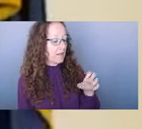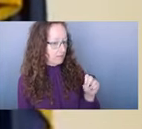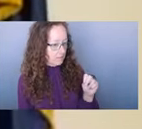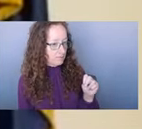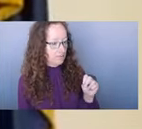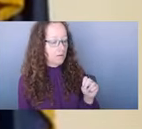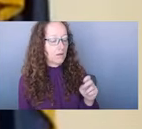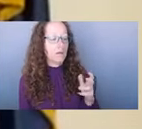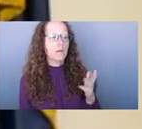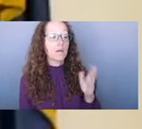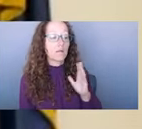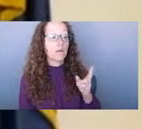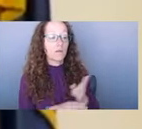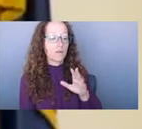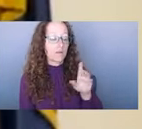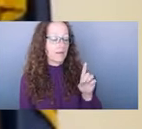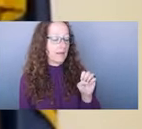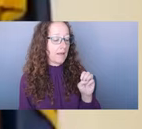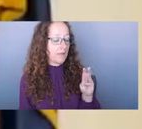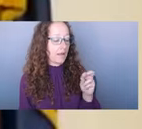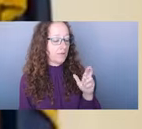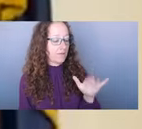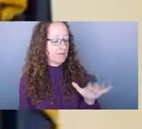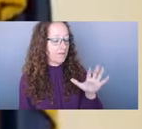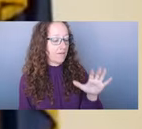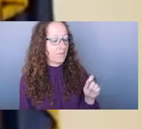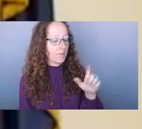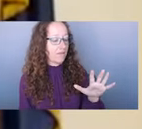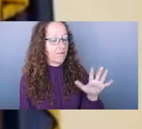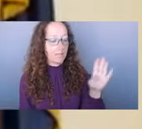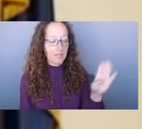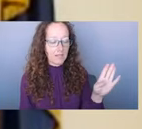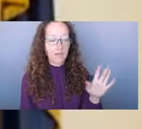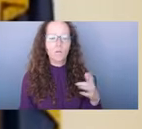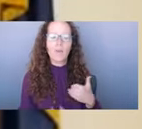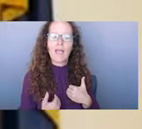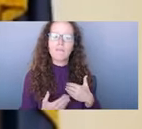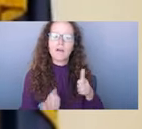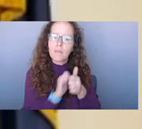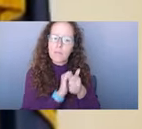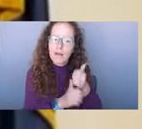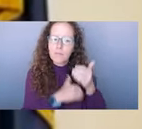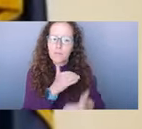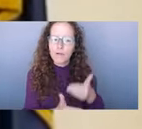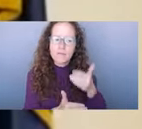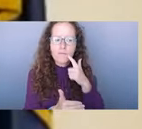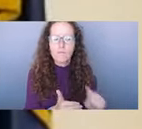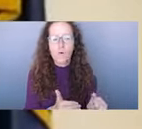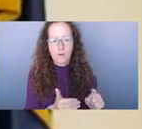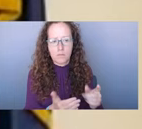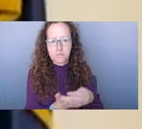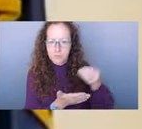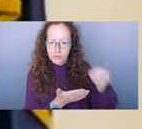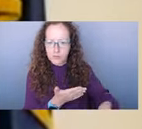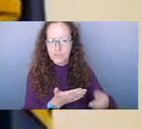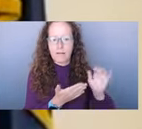a competitive procurement process, so that process, right, we need to make sure it's federally certified, it's state certified, it